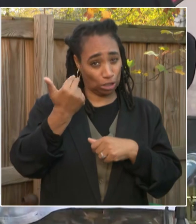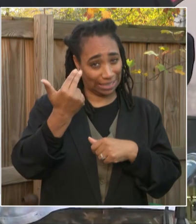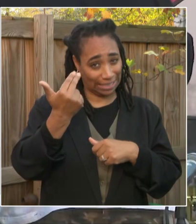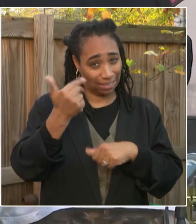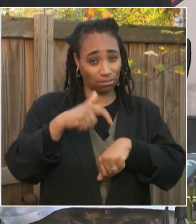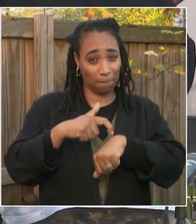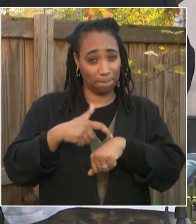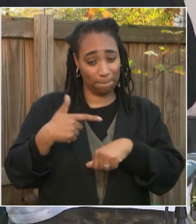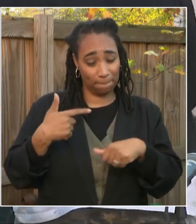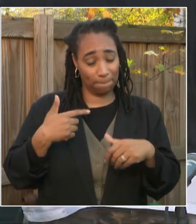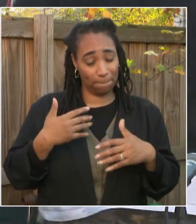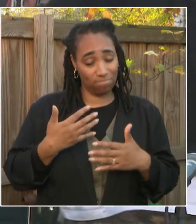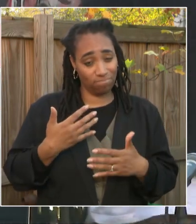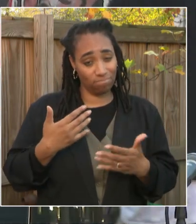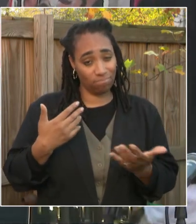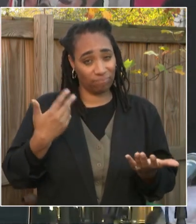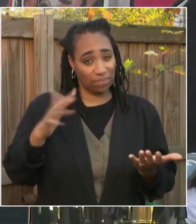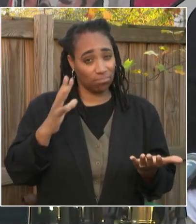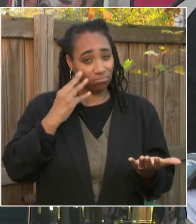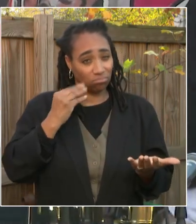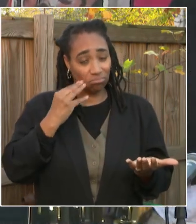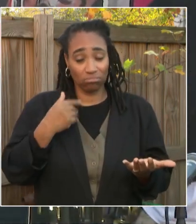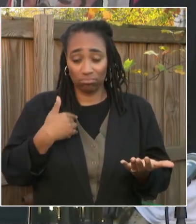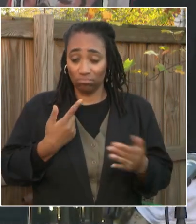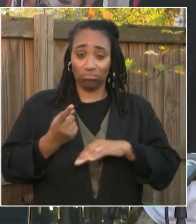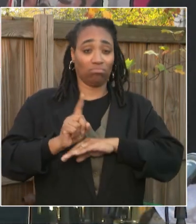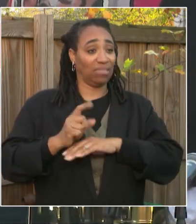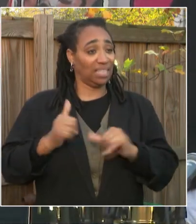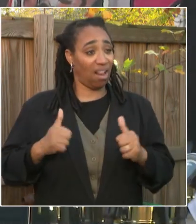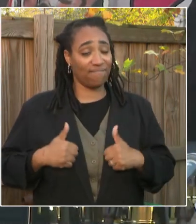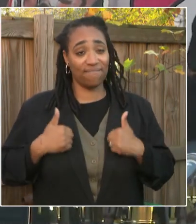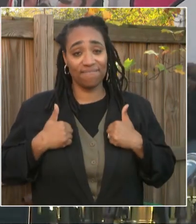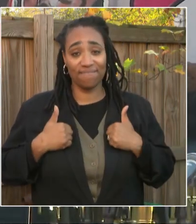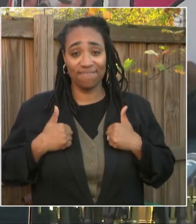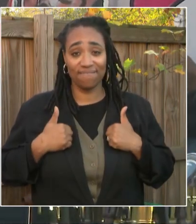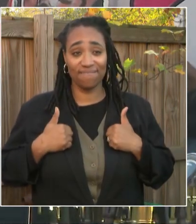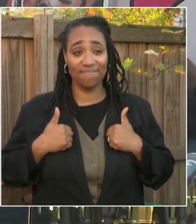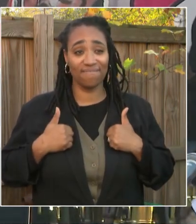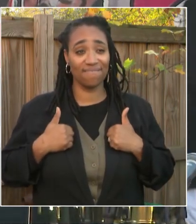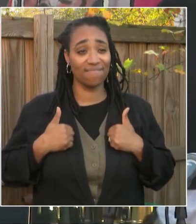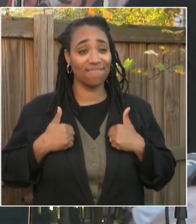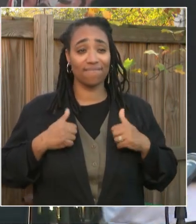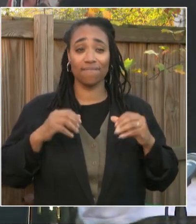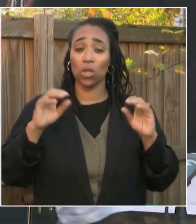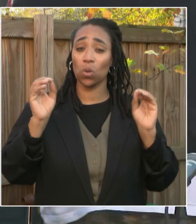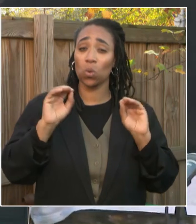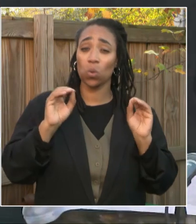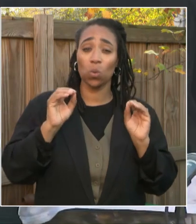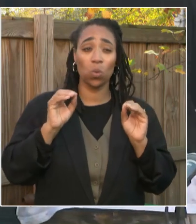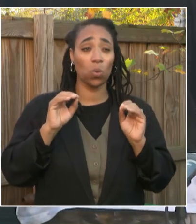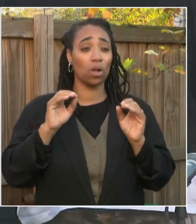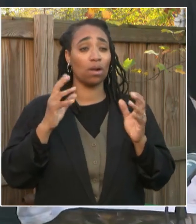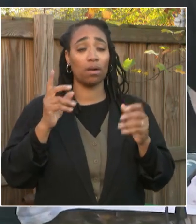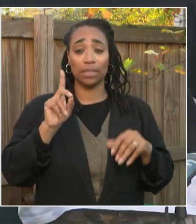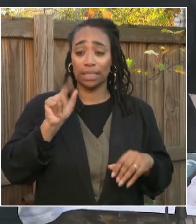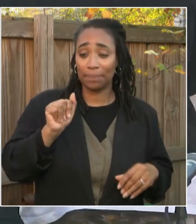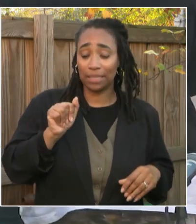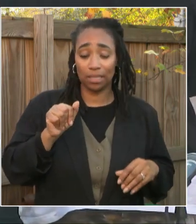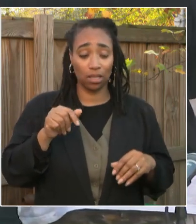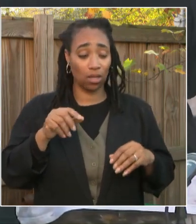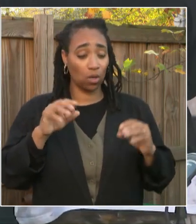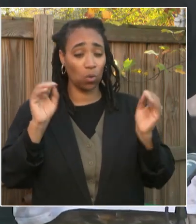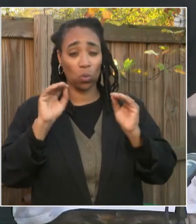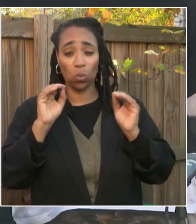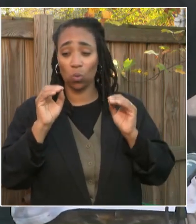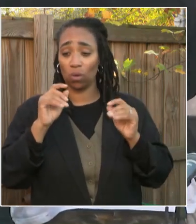young brothers and sisters that want to come up. And this music saved my life. Muriel Bowser used to sit with me. I used to talk to him. He say,